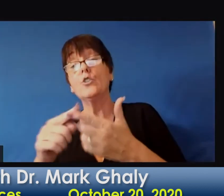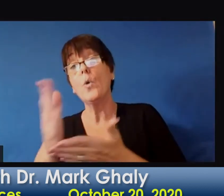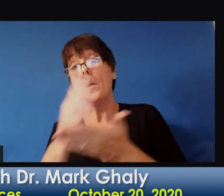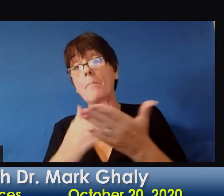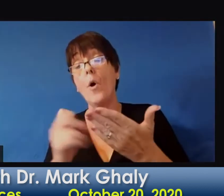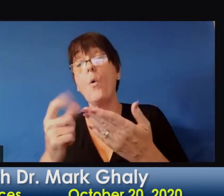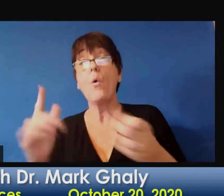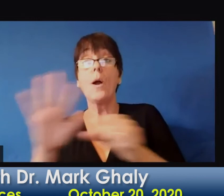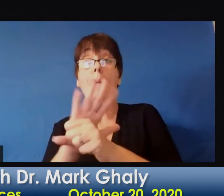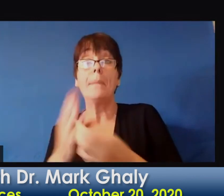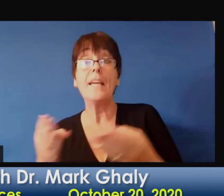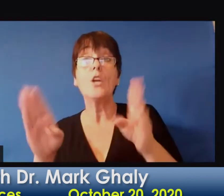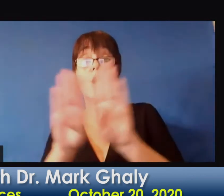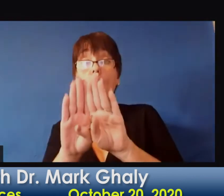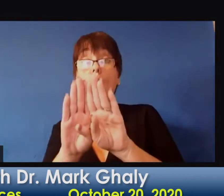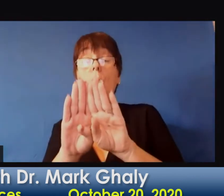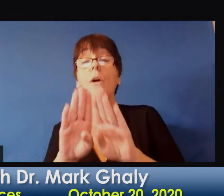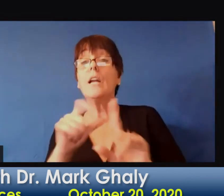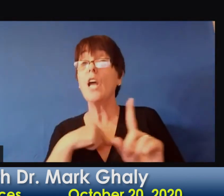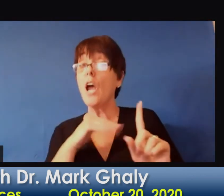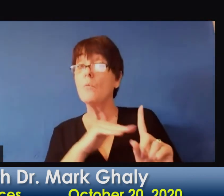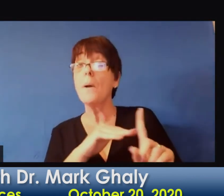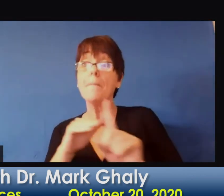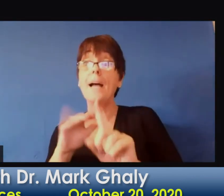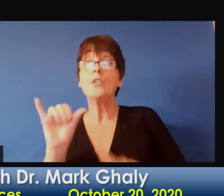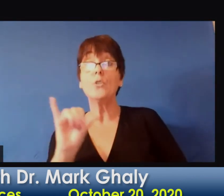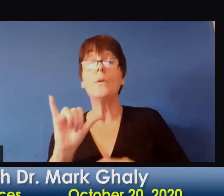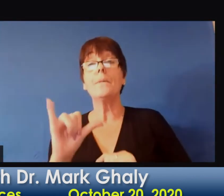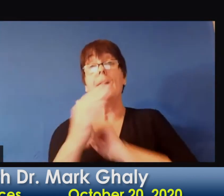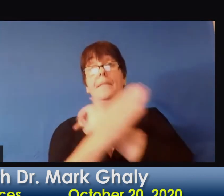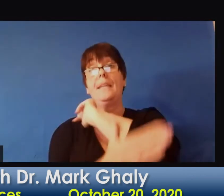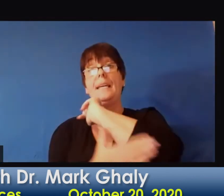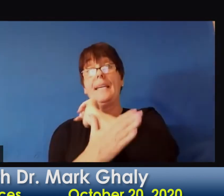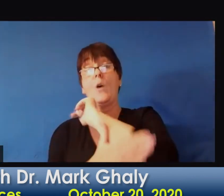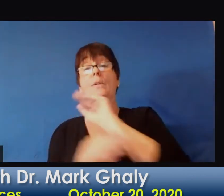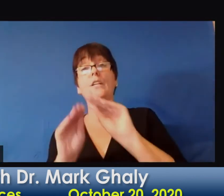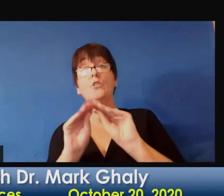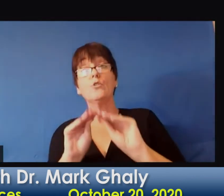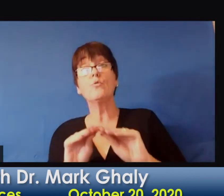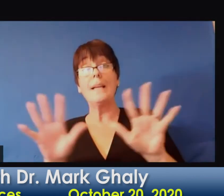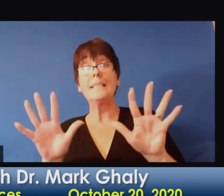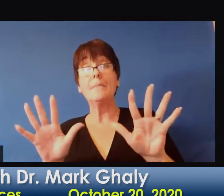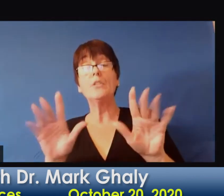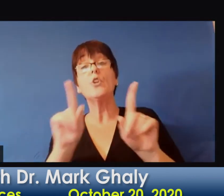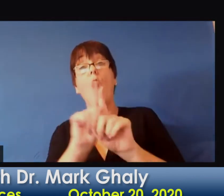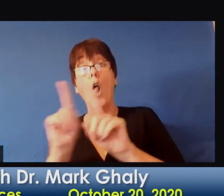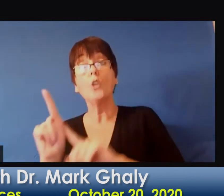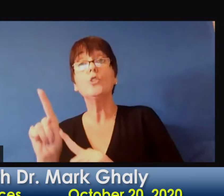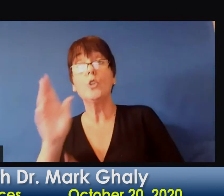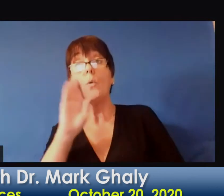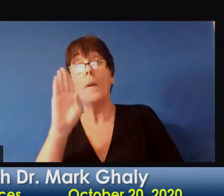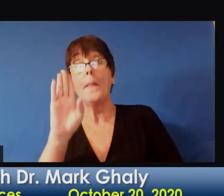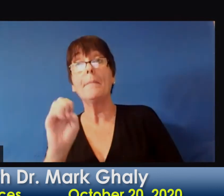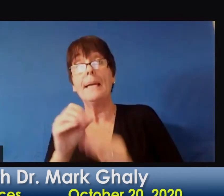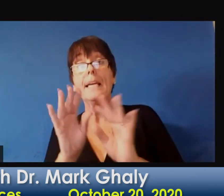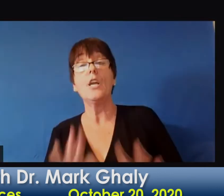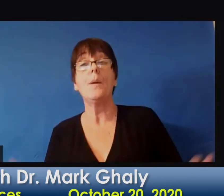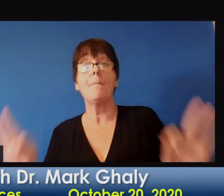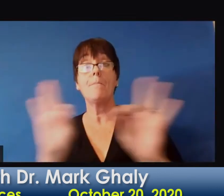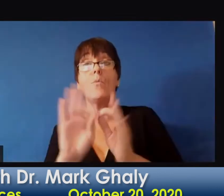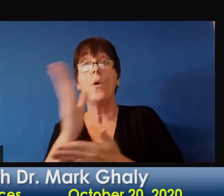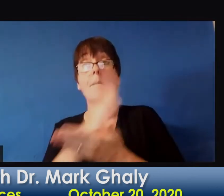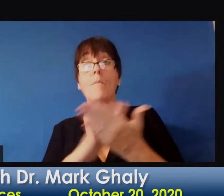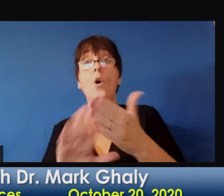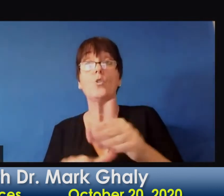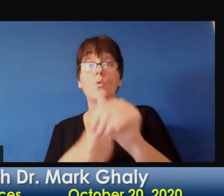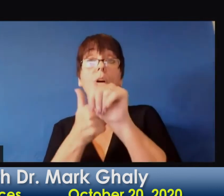complete closures. And then I'll remind you that the county transmission also will be an important part to follow,